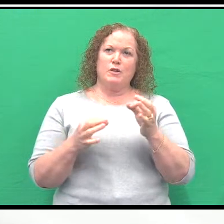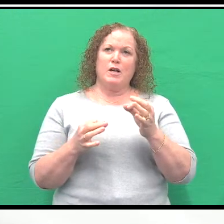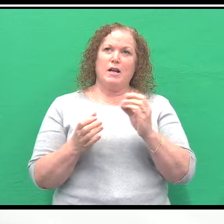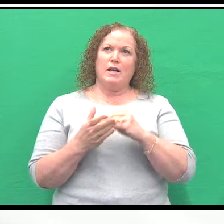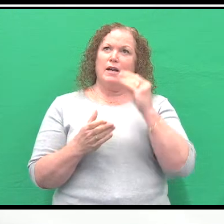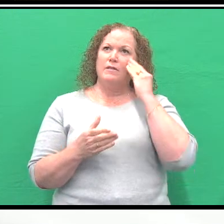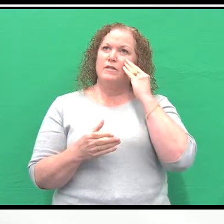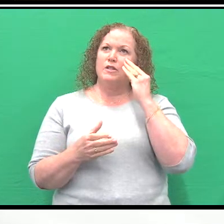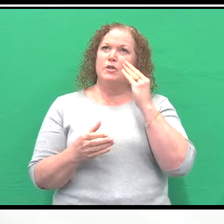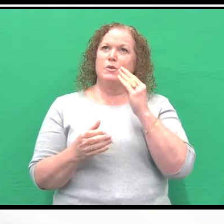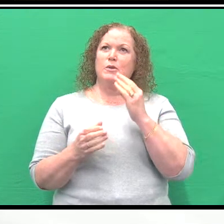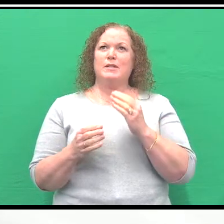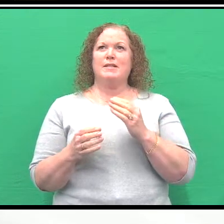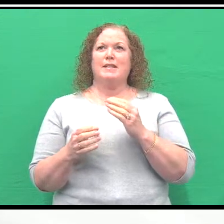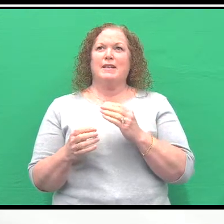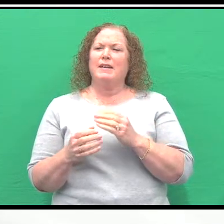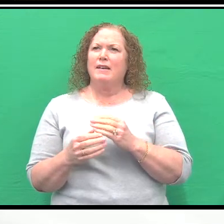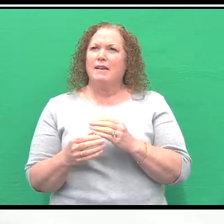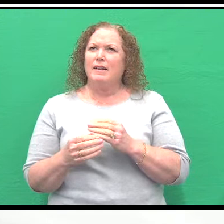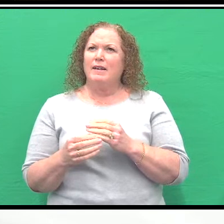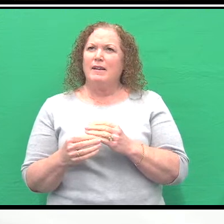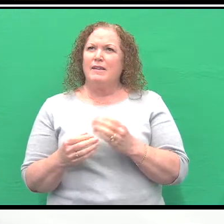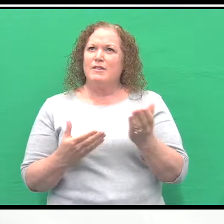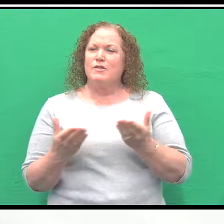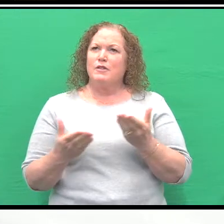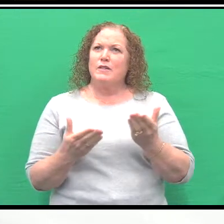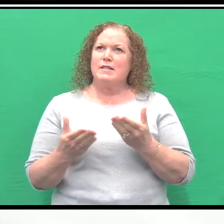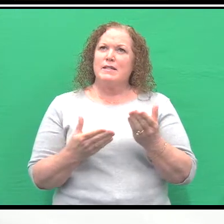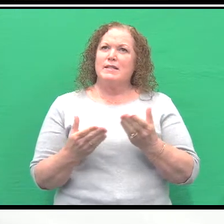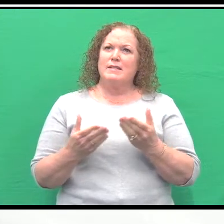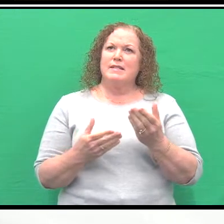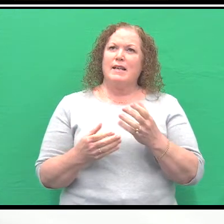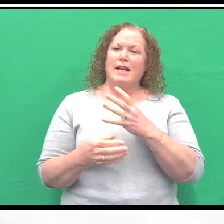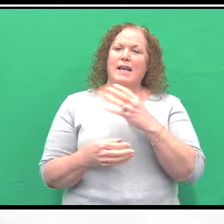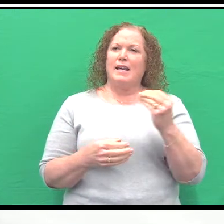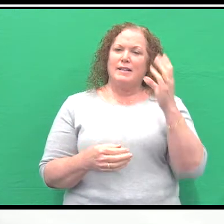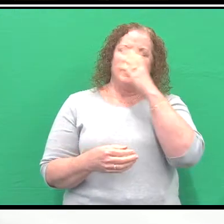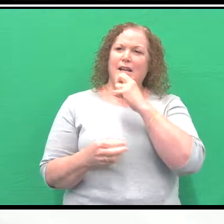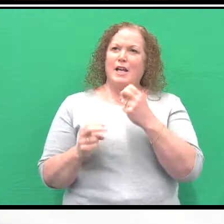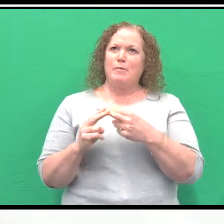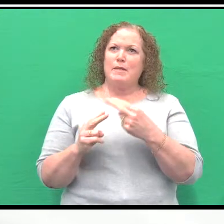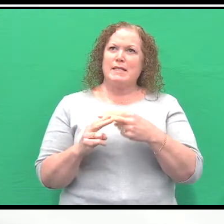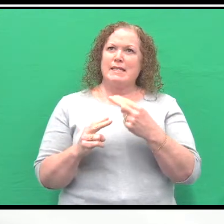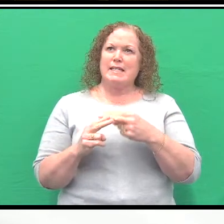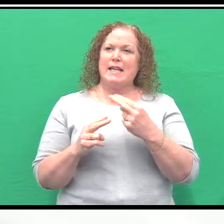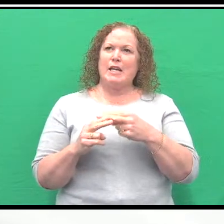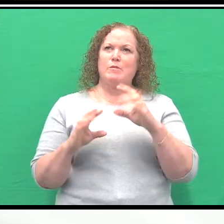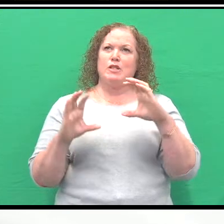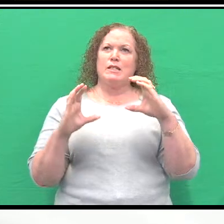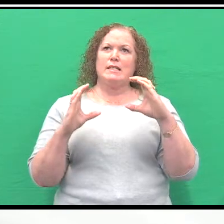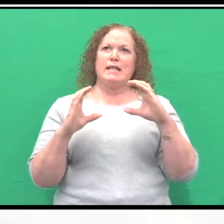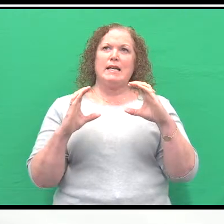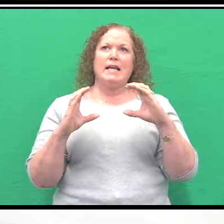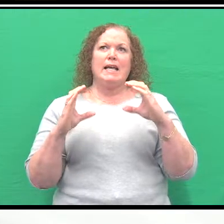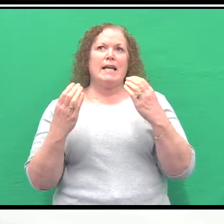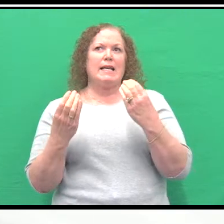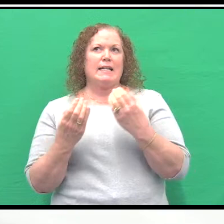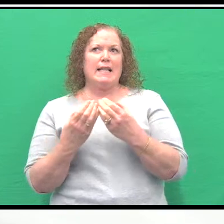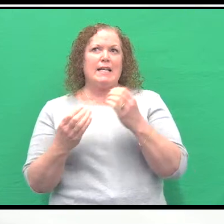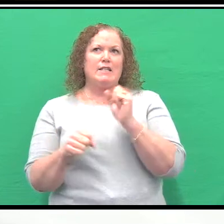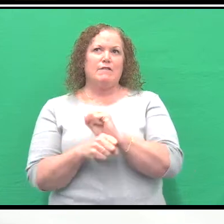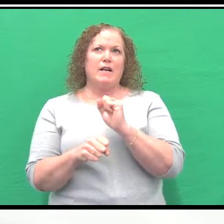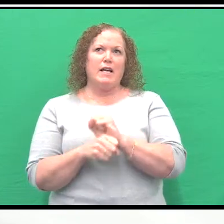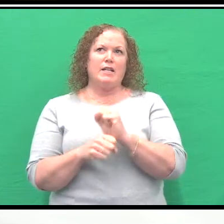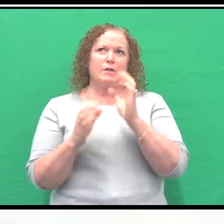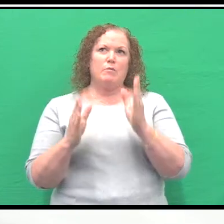Balsteros is our Classified Employee of the Month. Audria is an office specialist bilingual here in the district office and